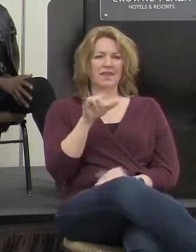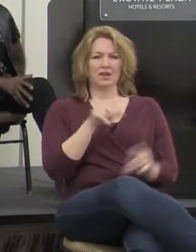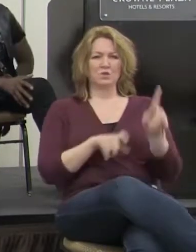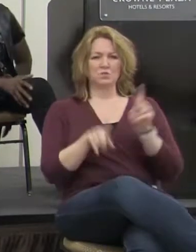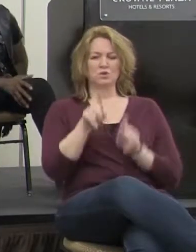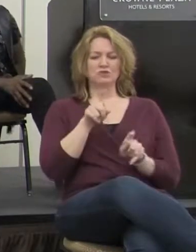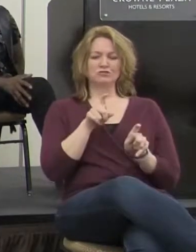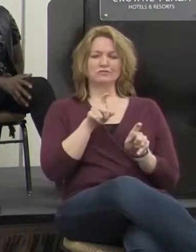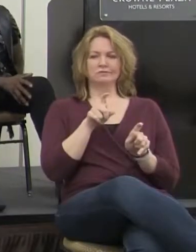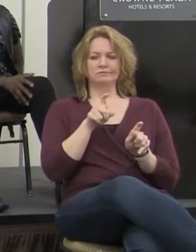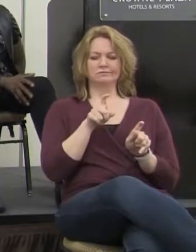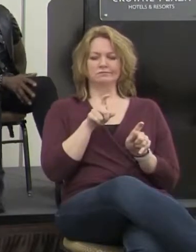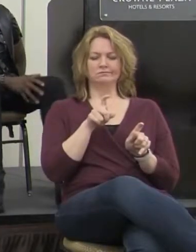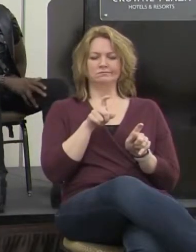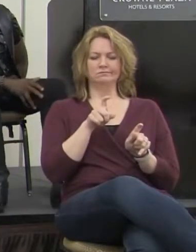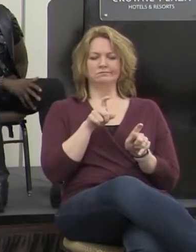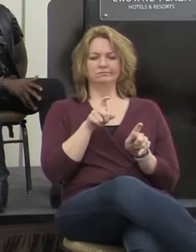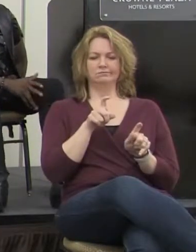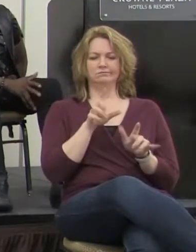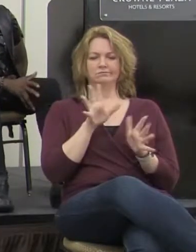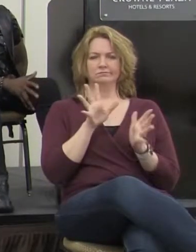question, like